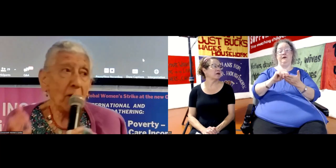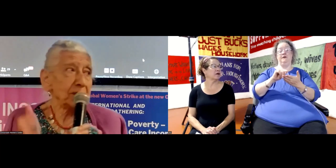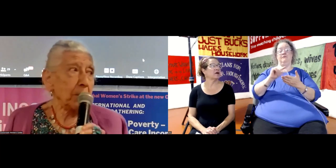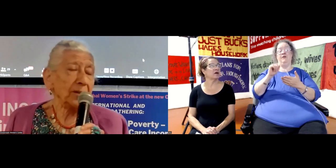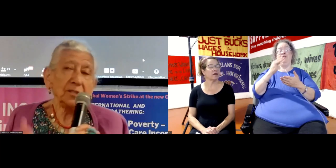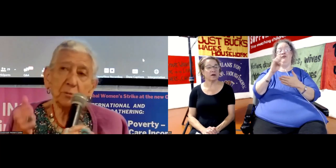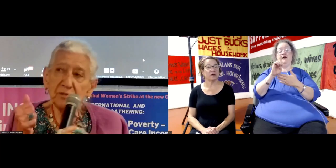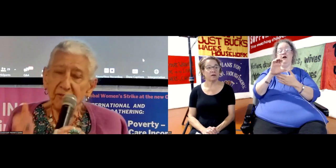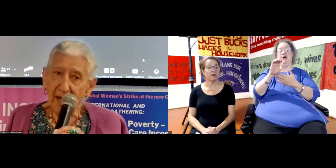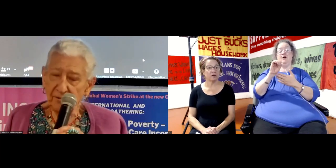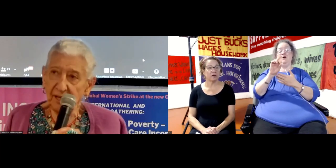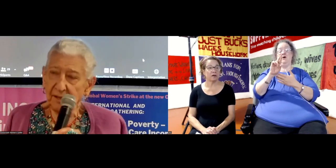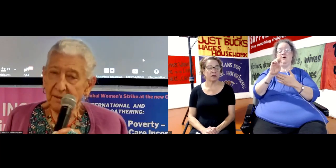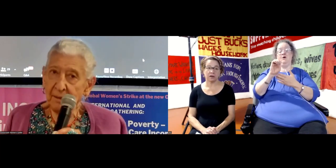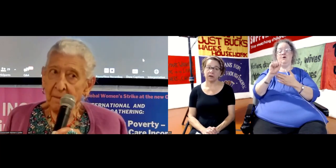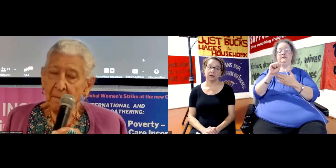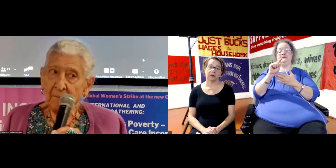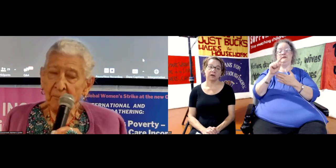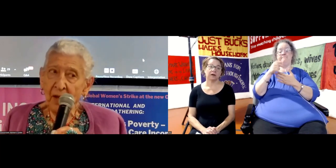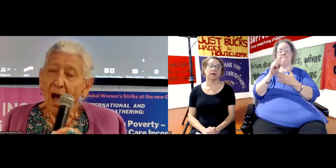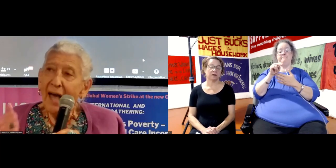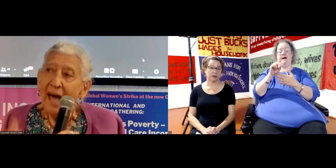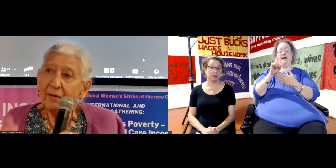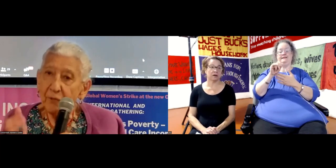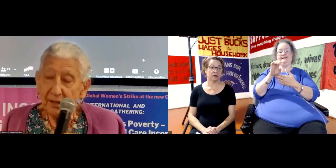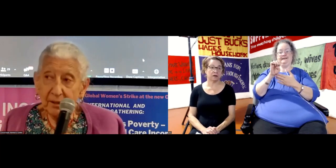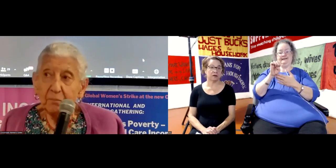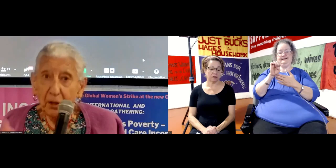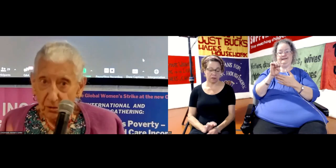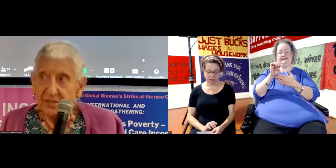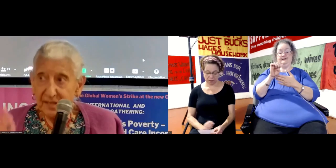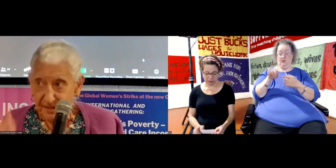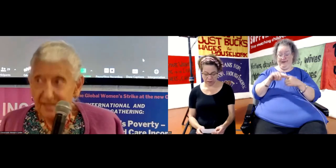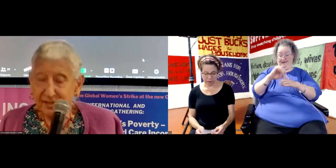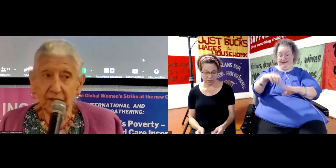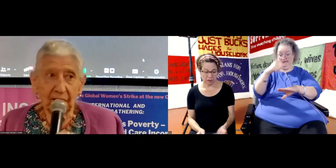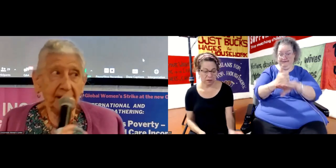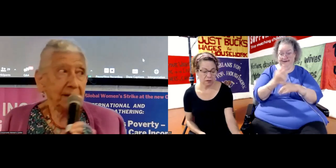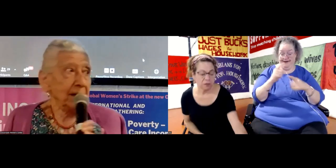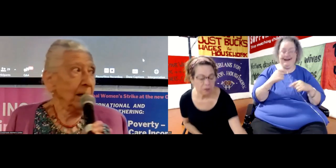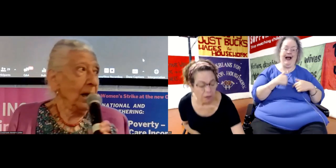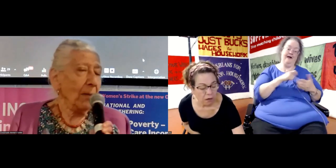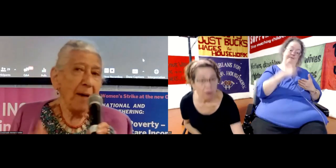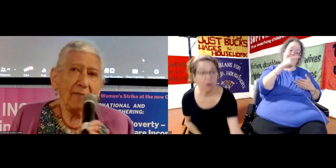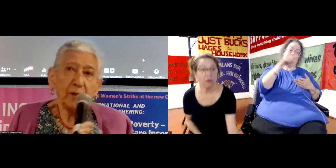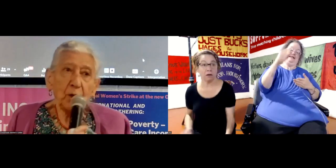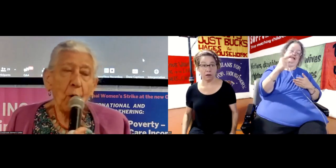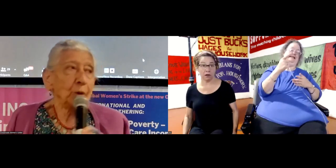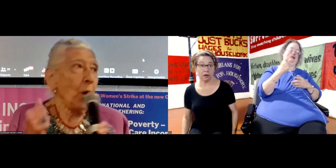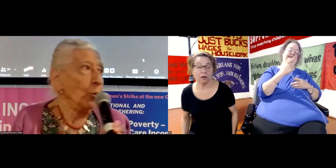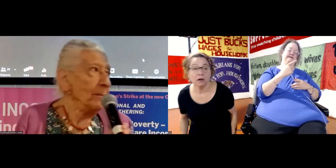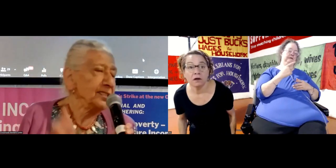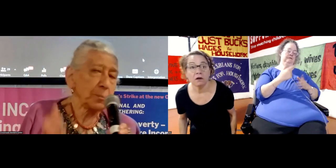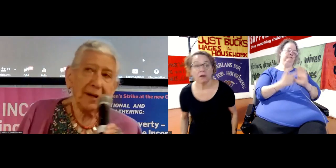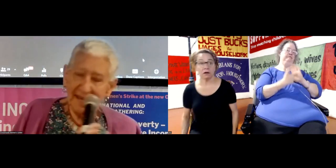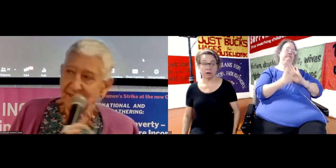time Correspondence was founded, I had written, because he insisted on it, a pamphlet called